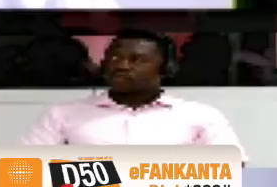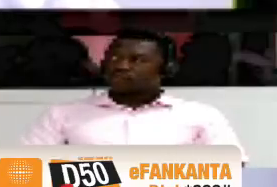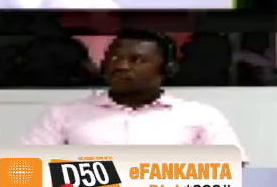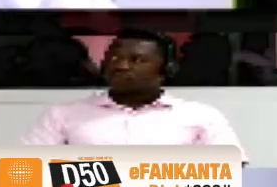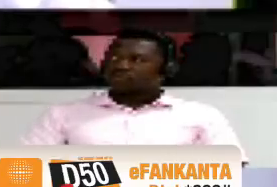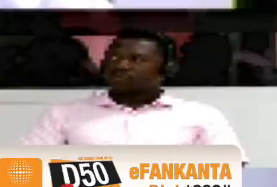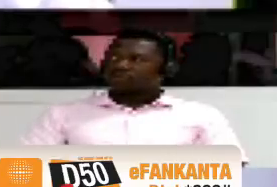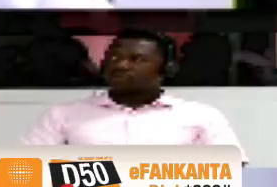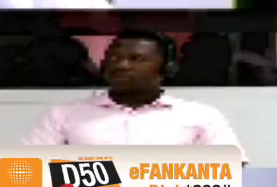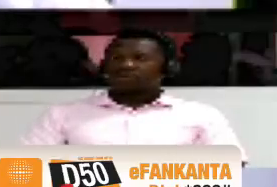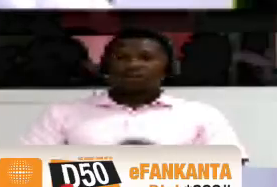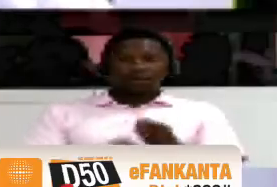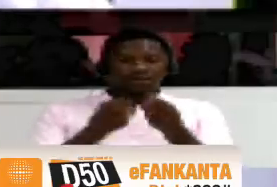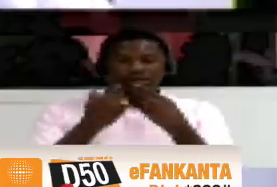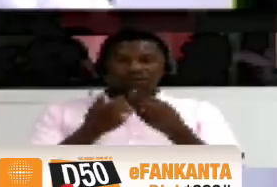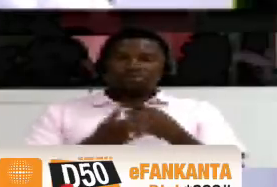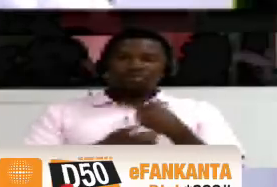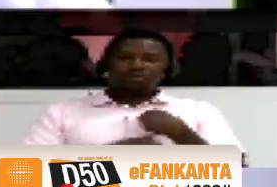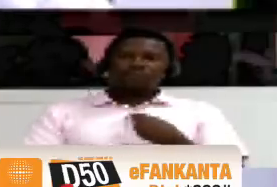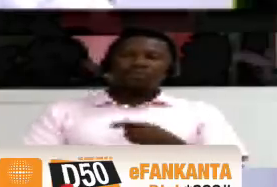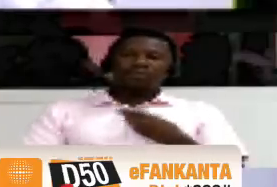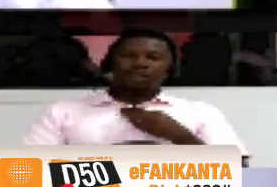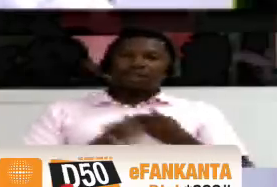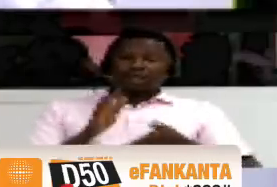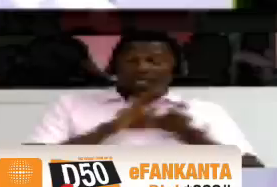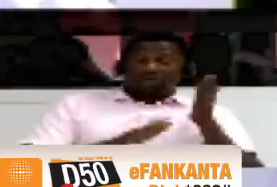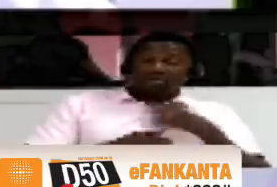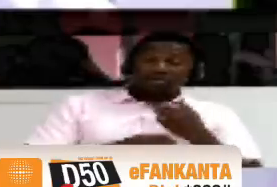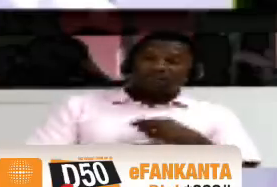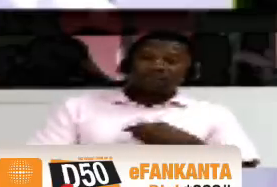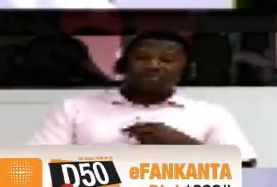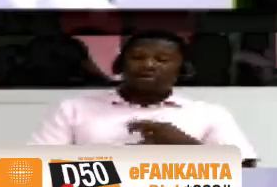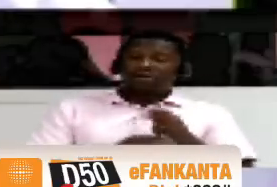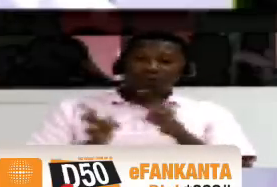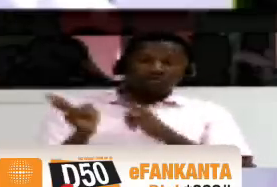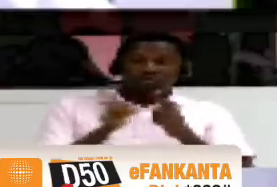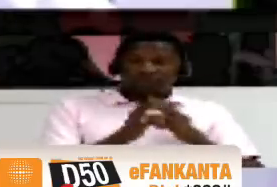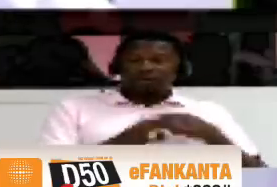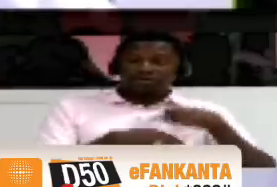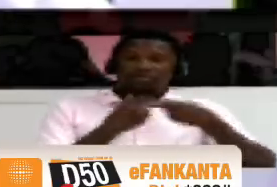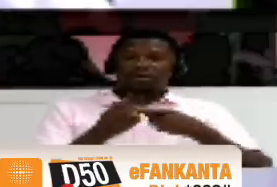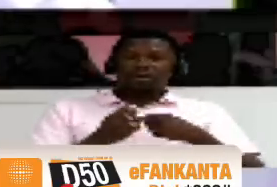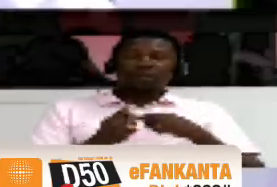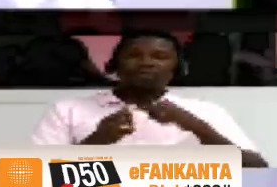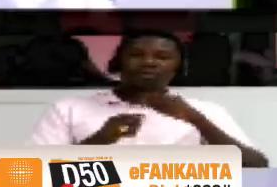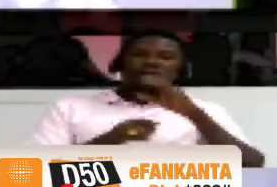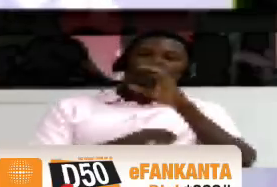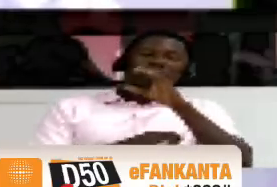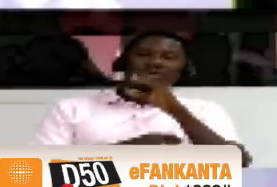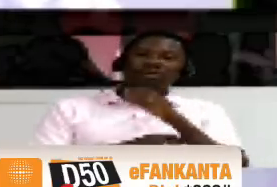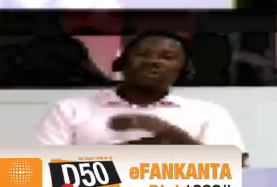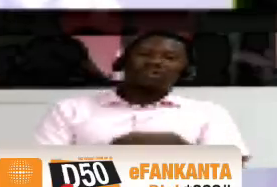I ran away from a civil war in my country, only to come to the Gambia to be arrested.